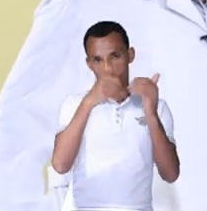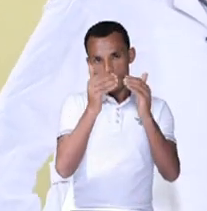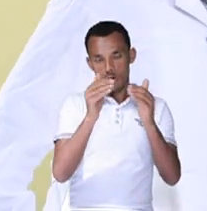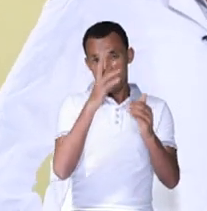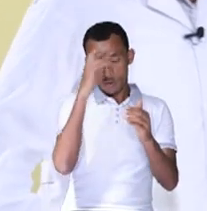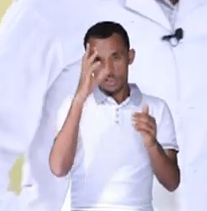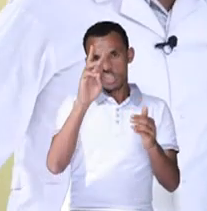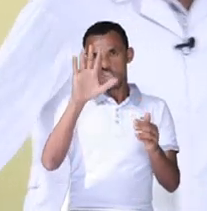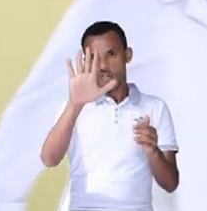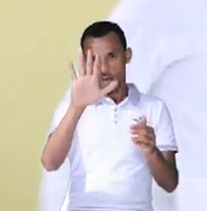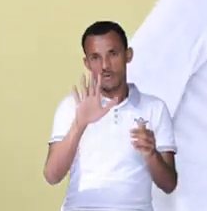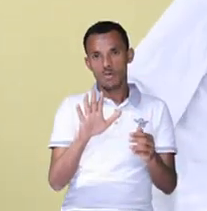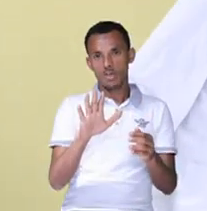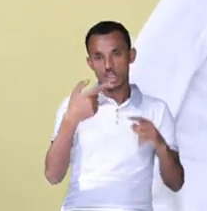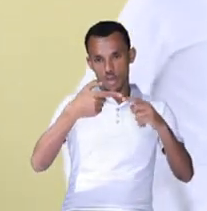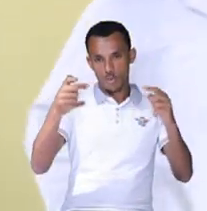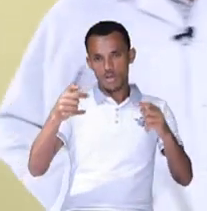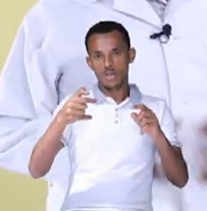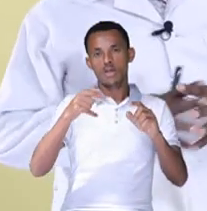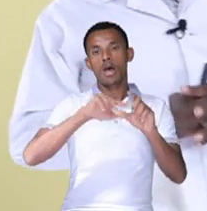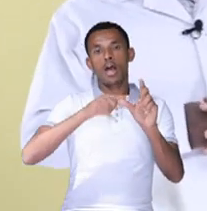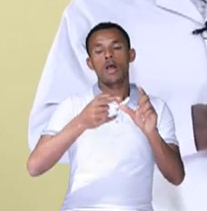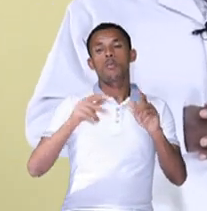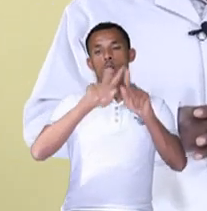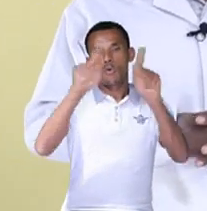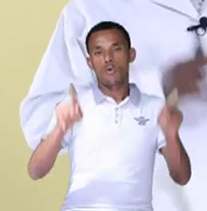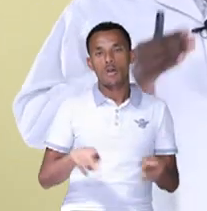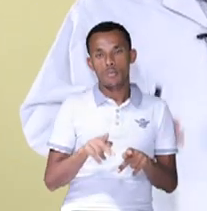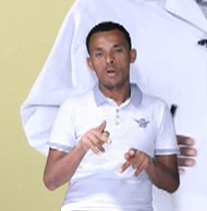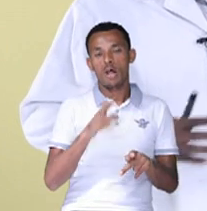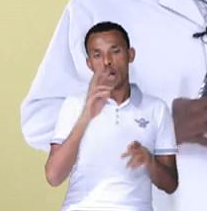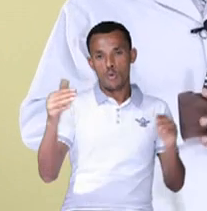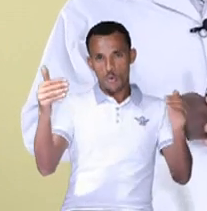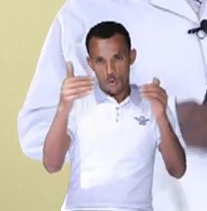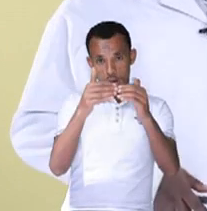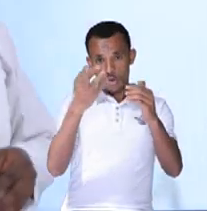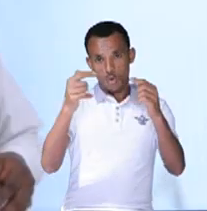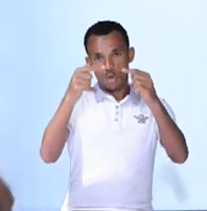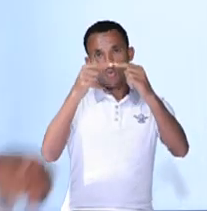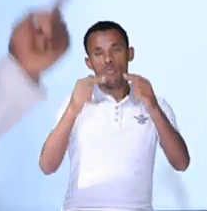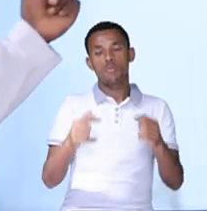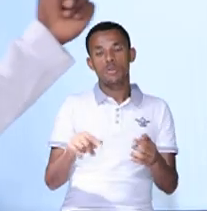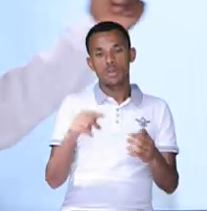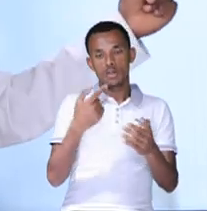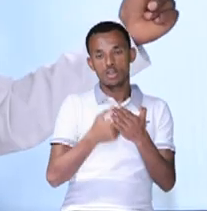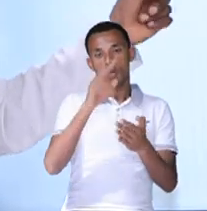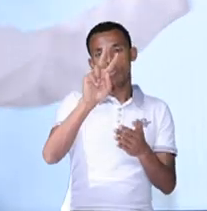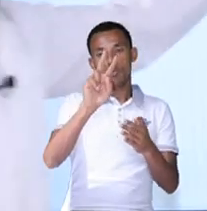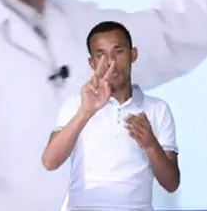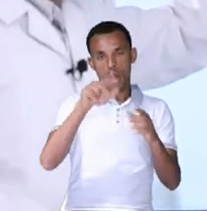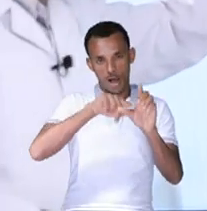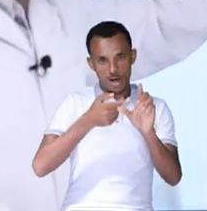Because 65, because the opposite angles of a parallelogram are congruent or equal. So the two angles